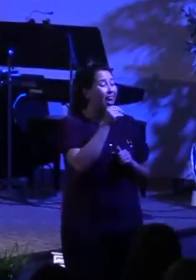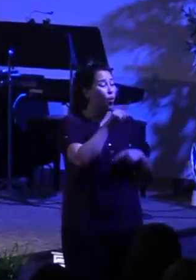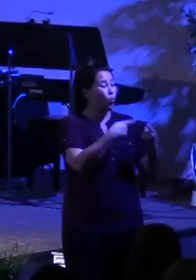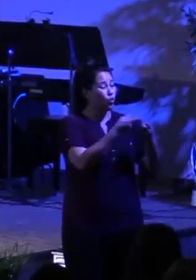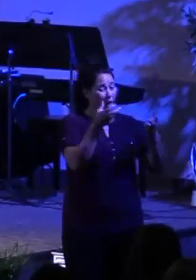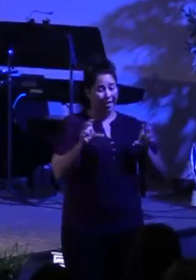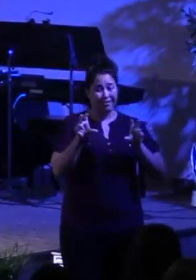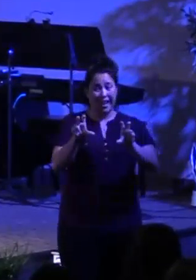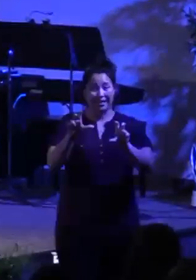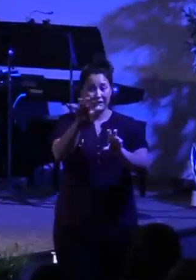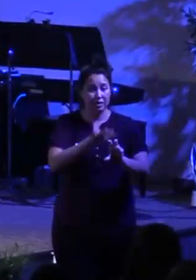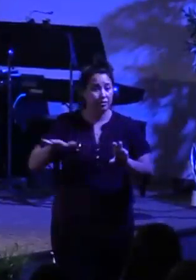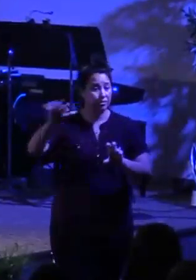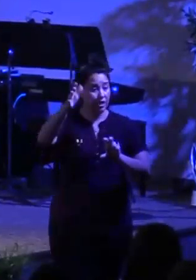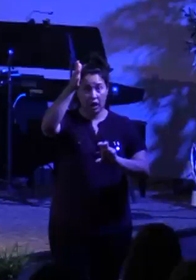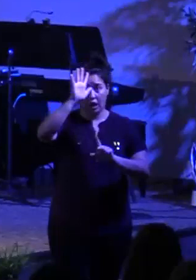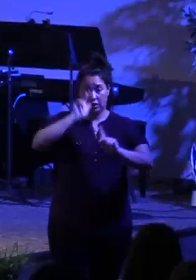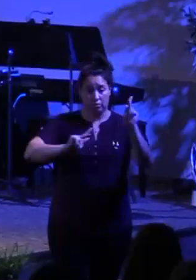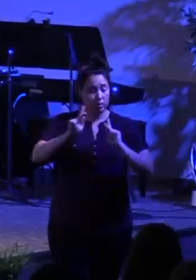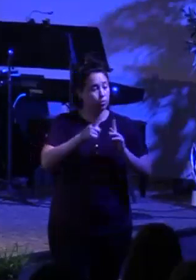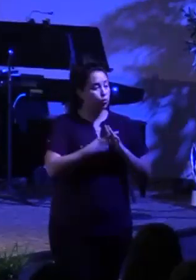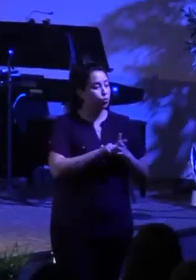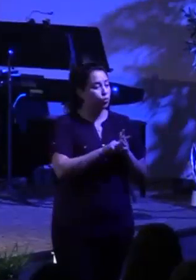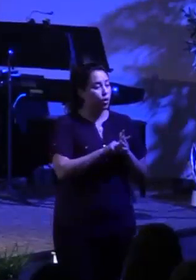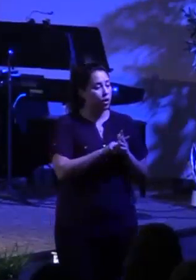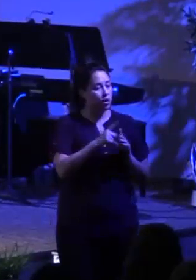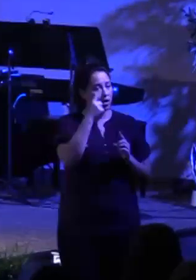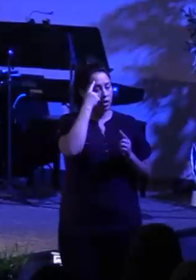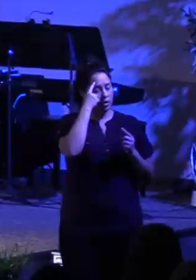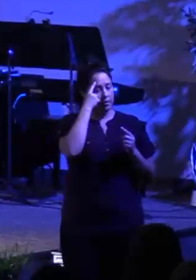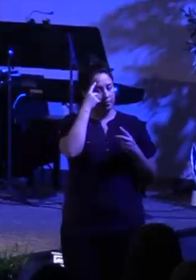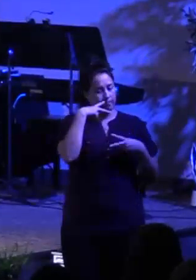you start thinking about yourself